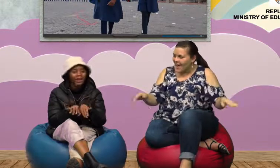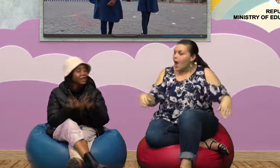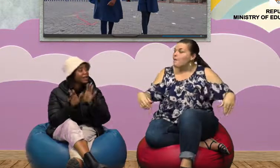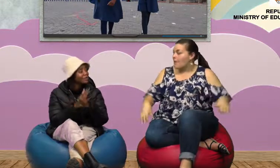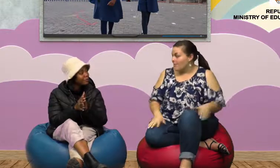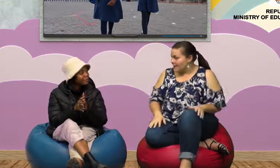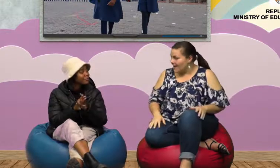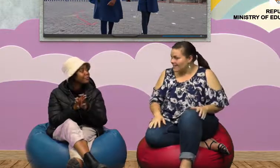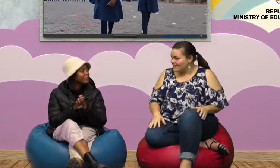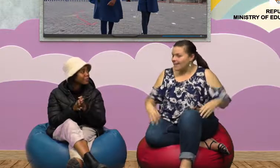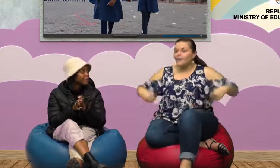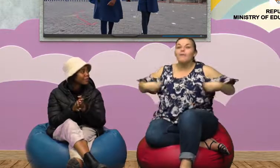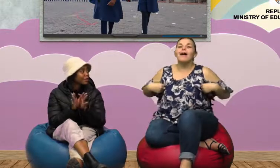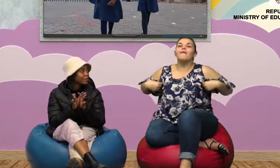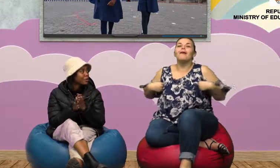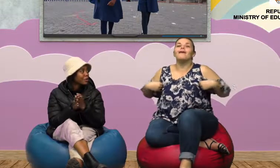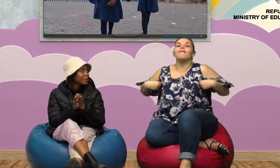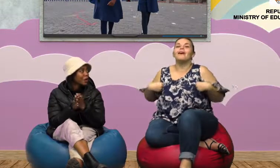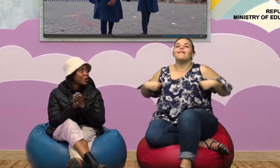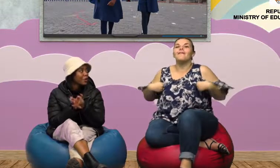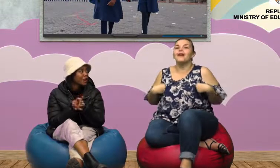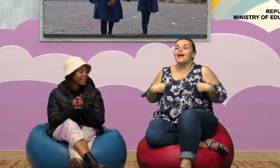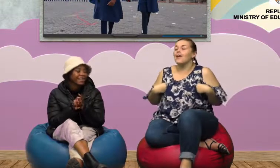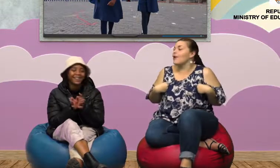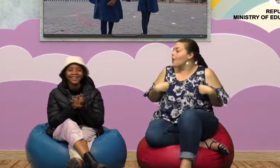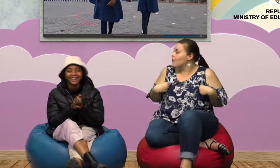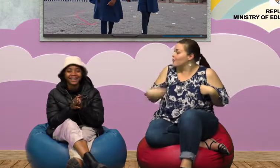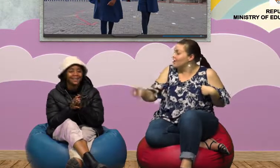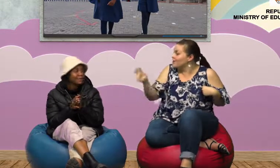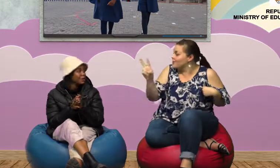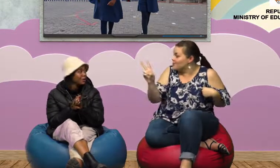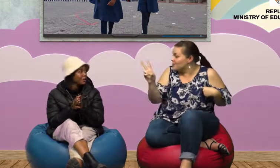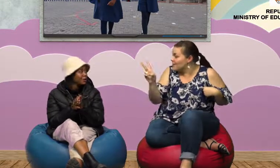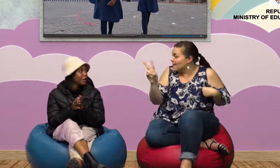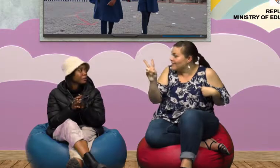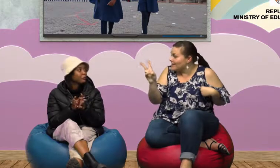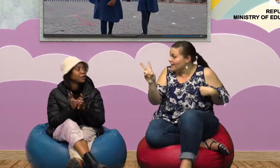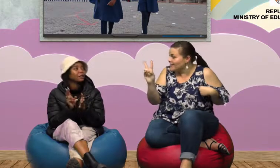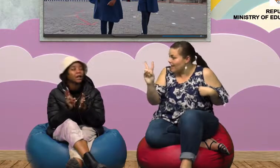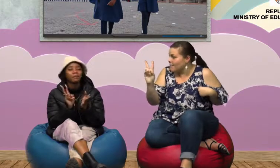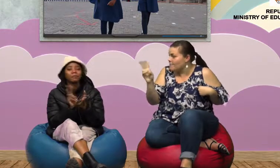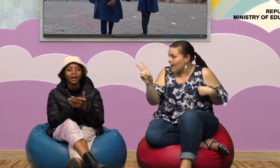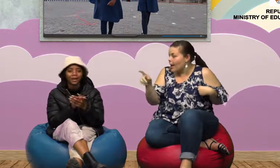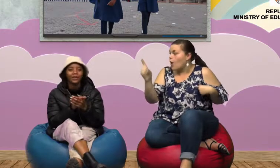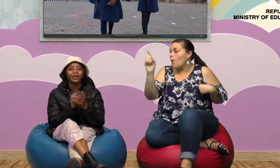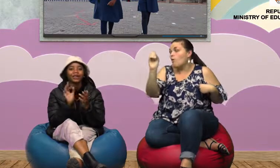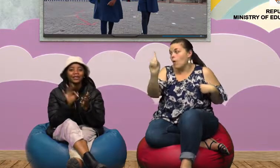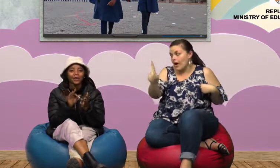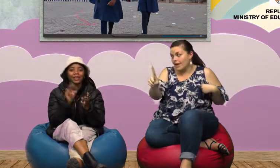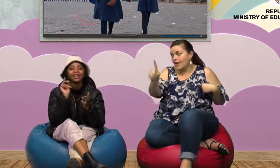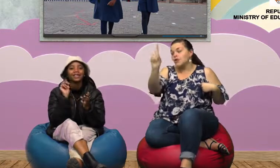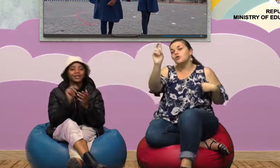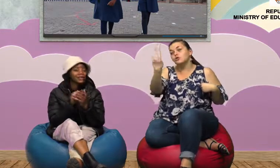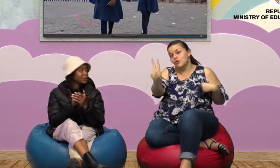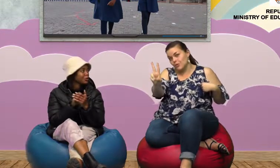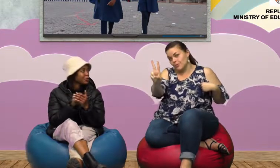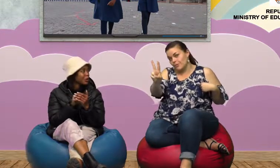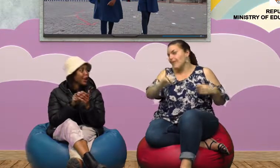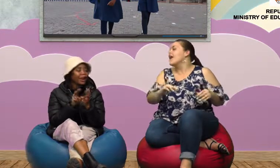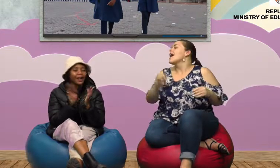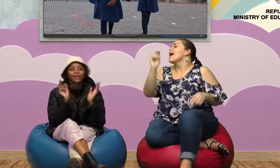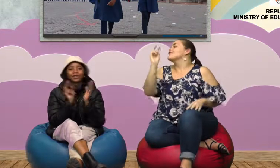away. Mama duck said quack, quack, quack, quack, and only 2 little ducks came back. Okay.